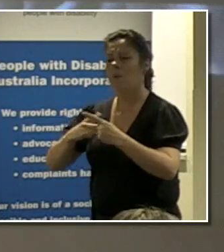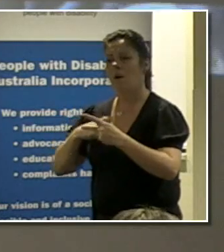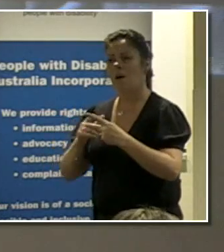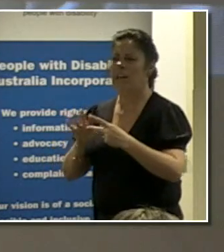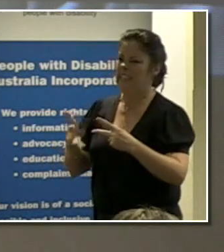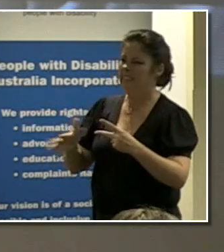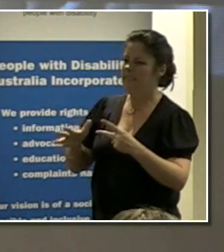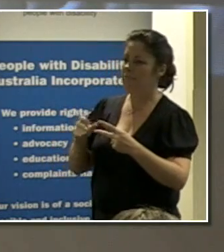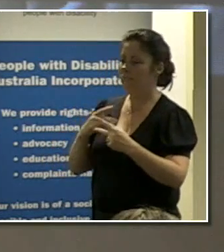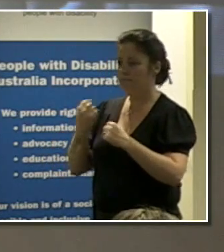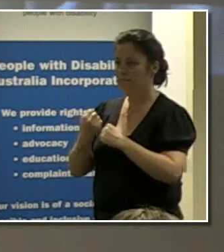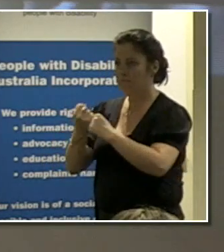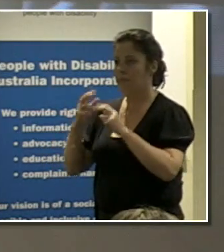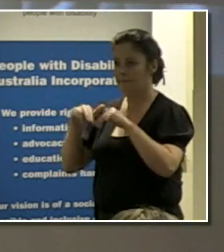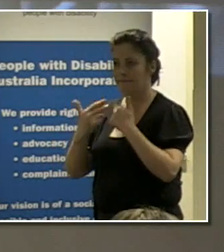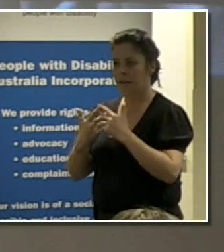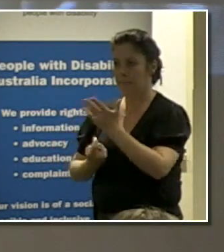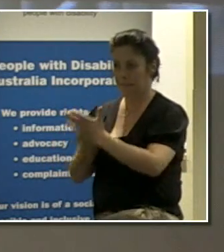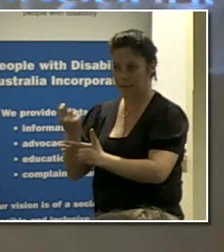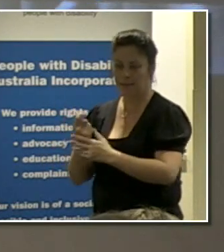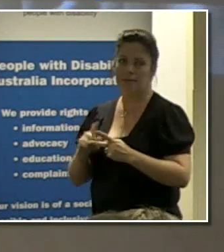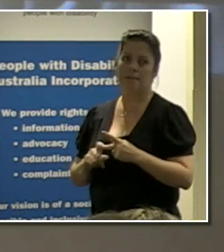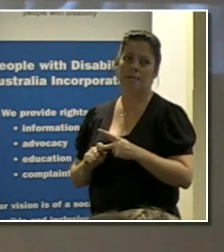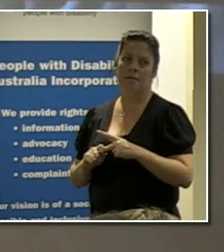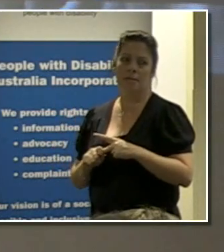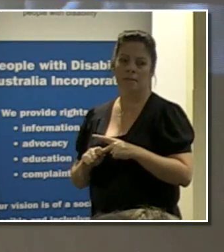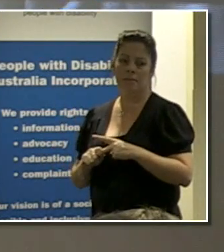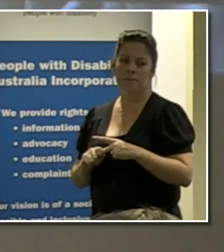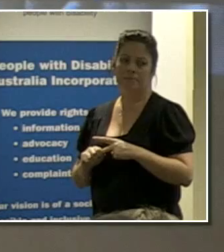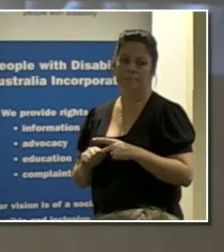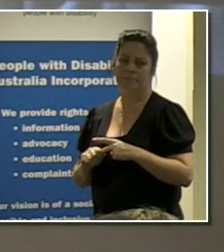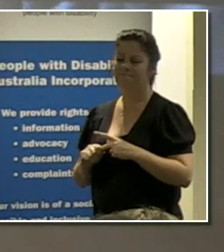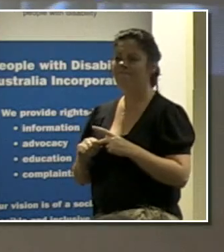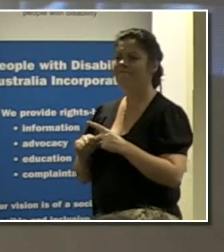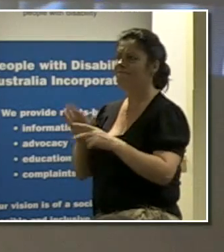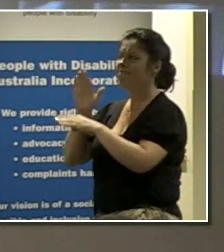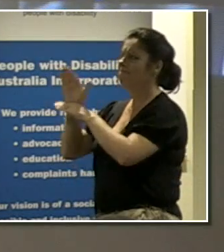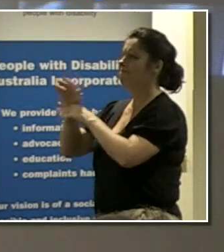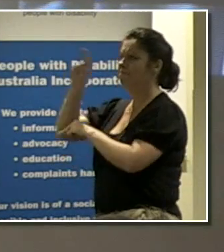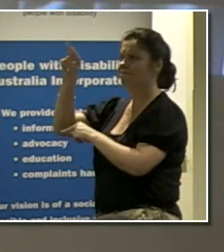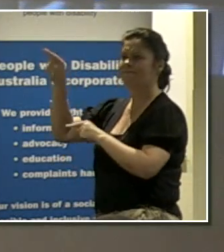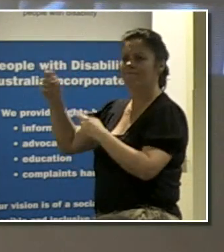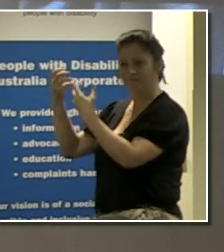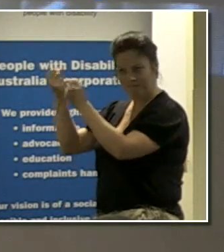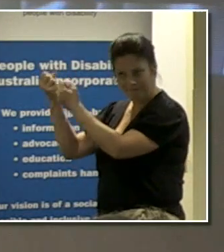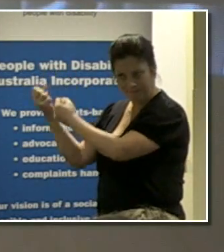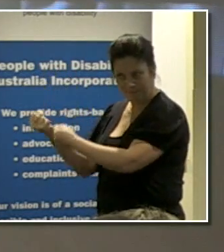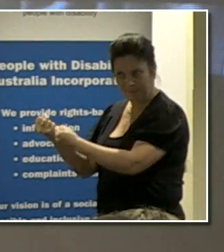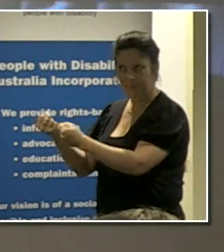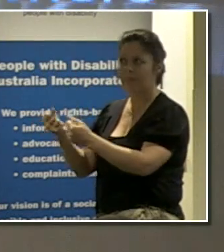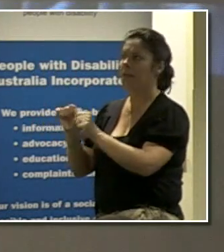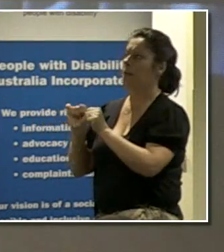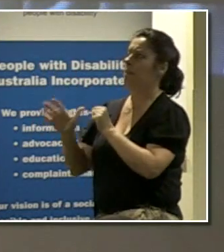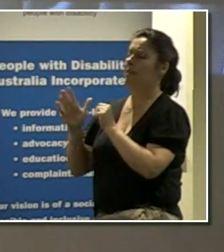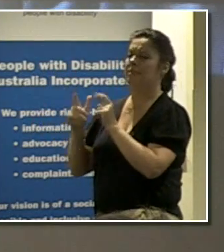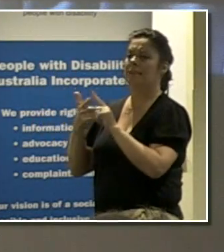something that's happened in other systems where, and the best example is